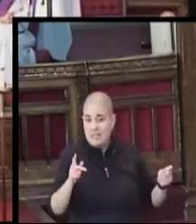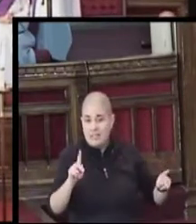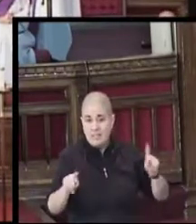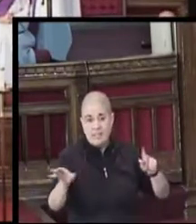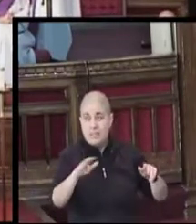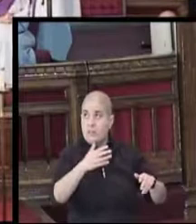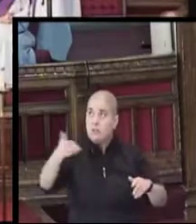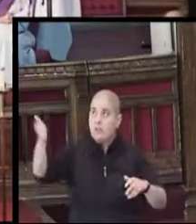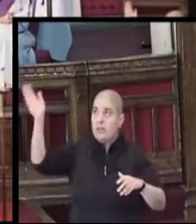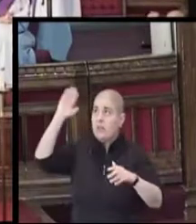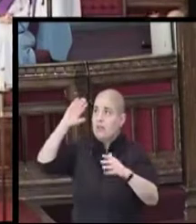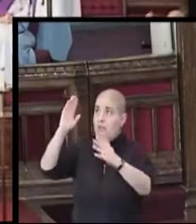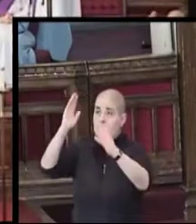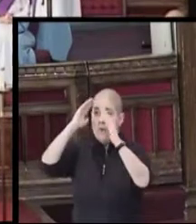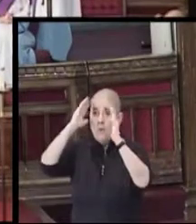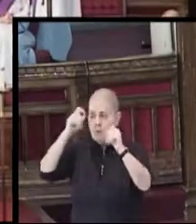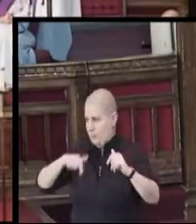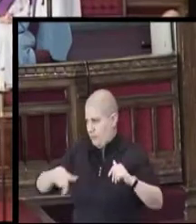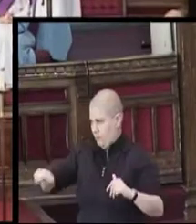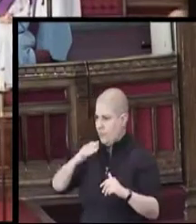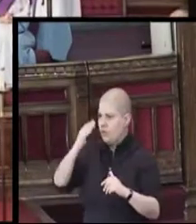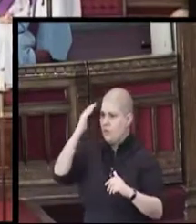God of hope, we know